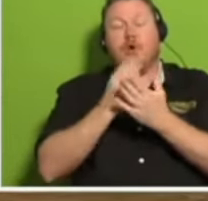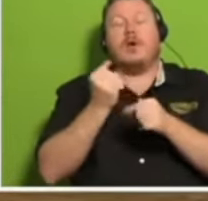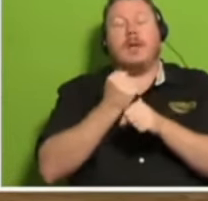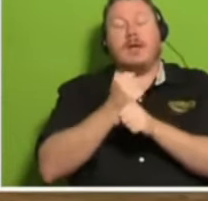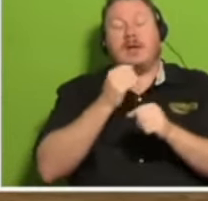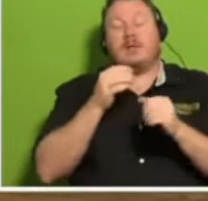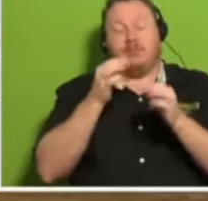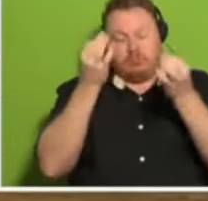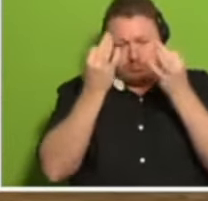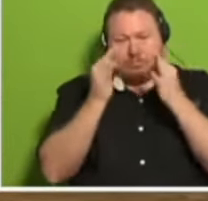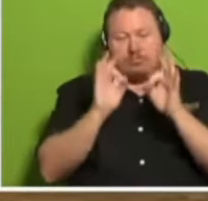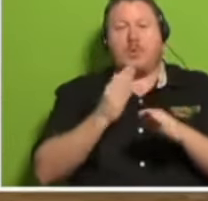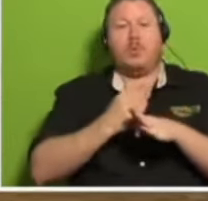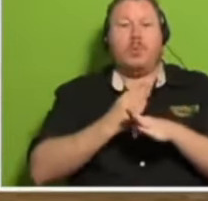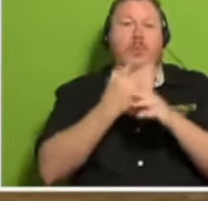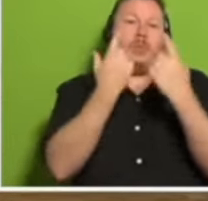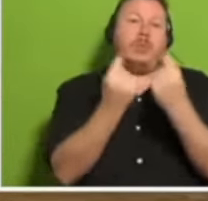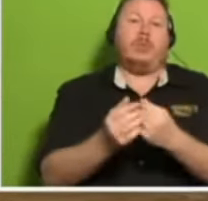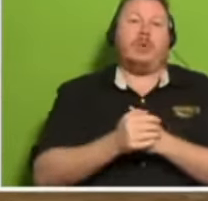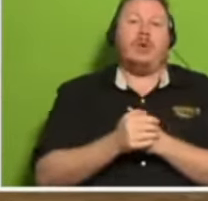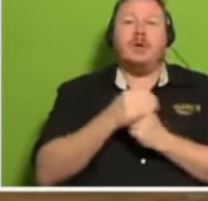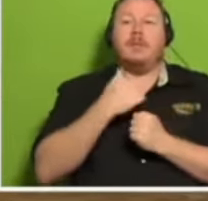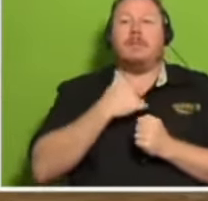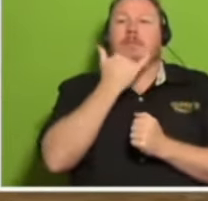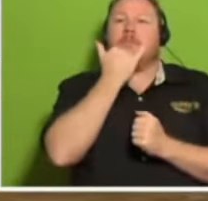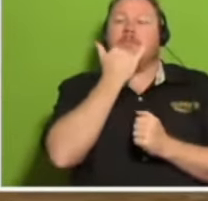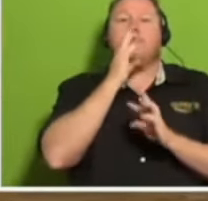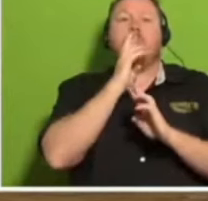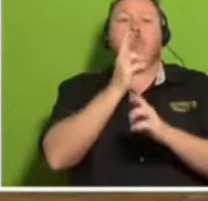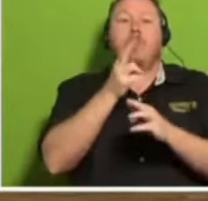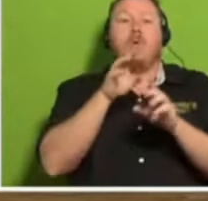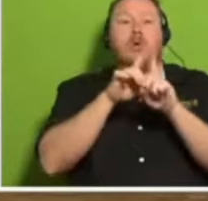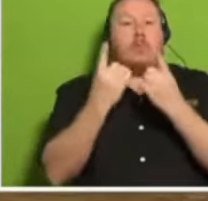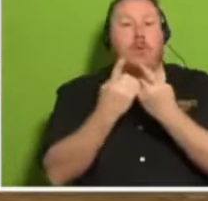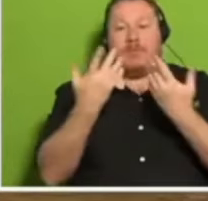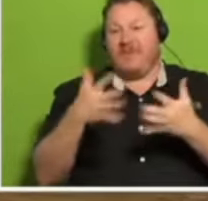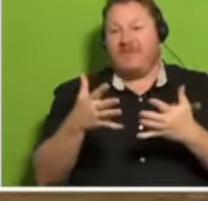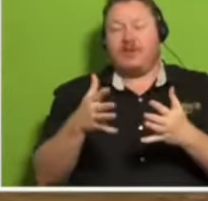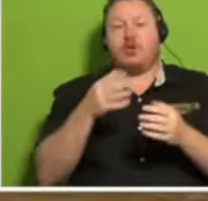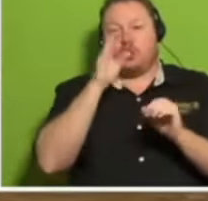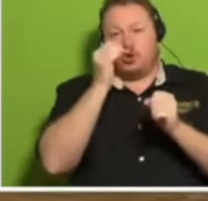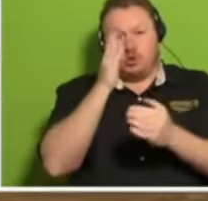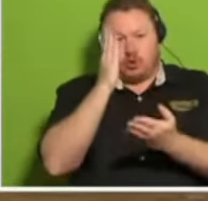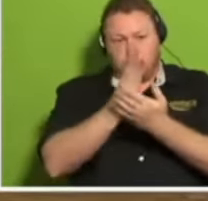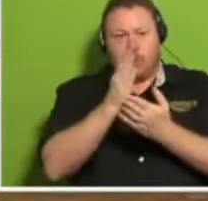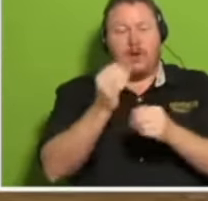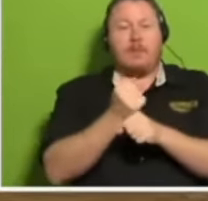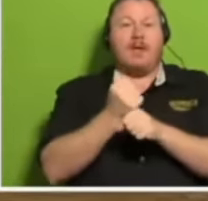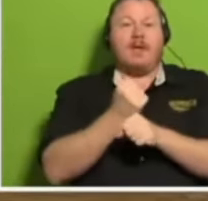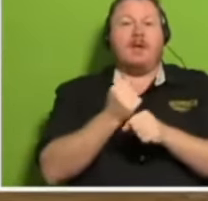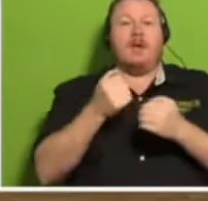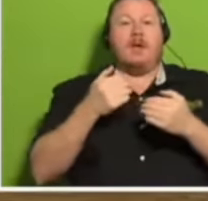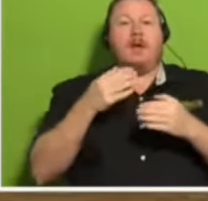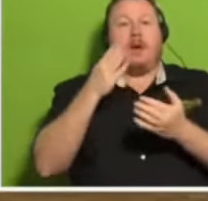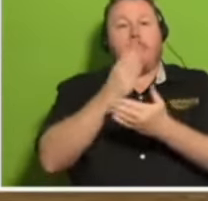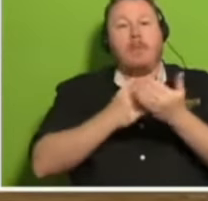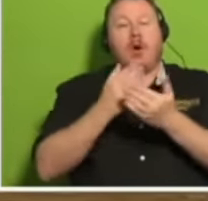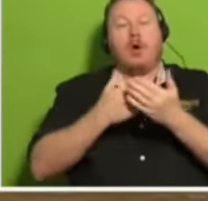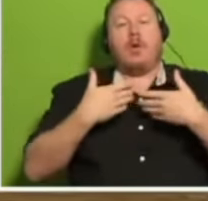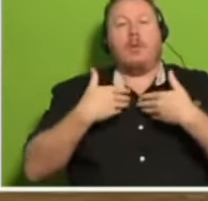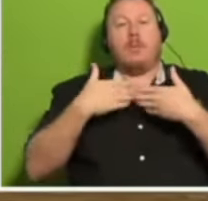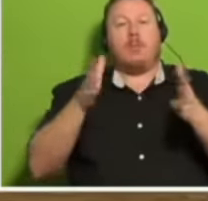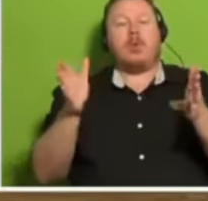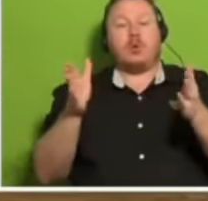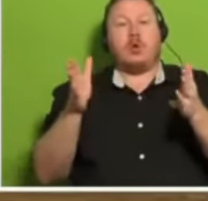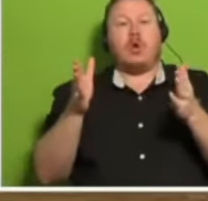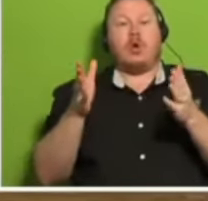relevant. And I'm pleased to report that the department has successfully ensured that as part of the broadcasting digital